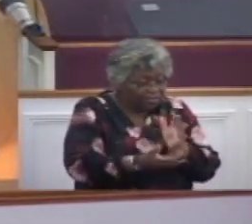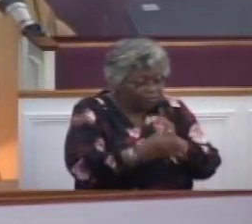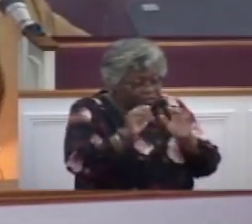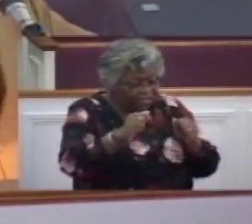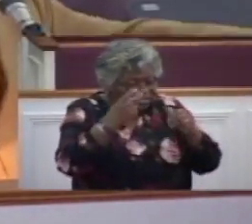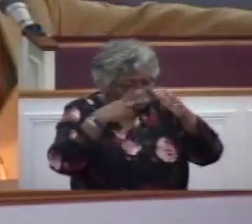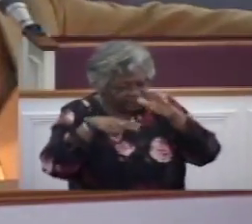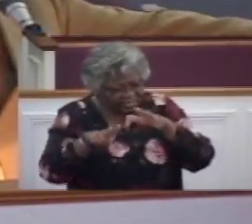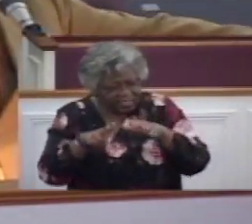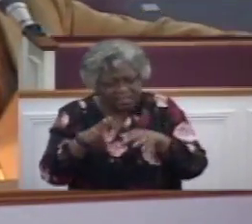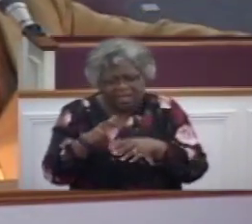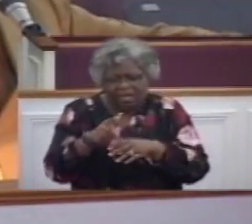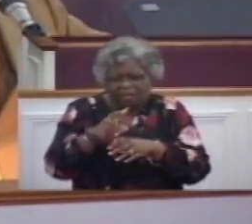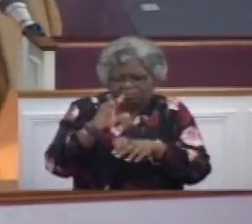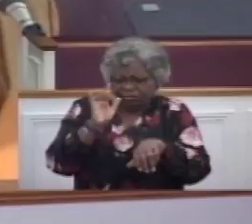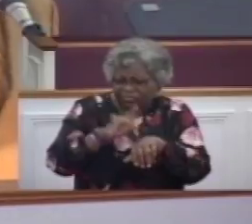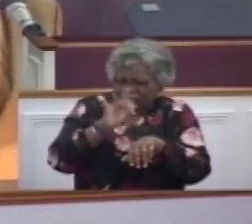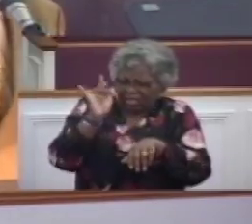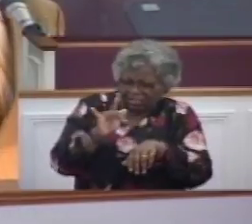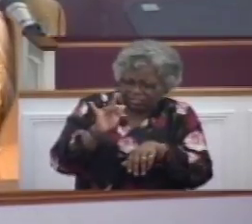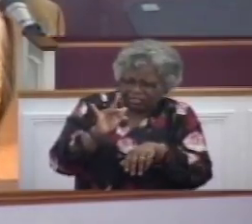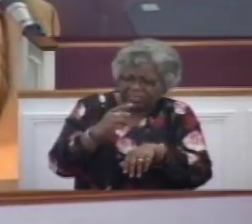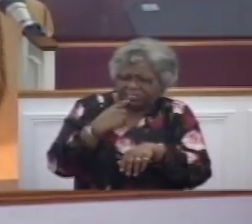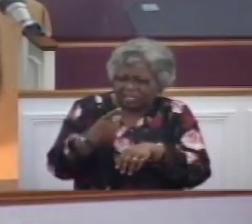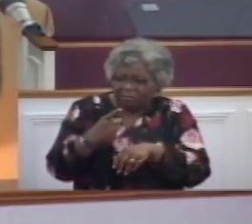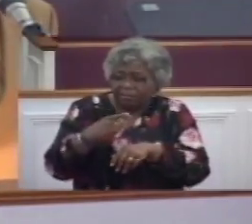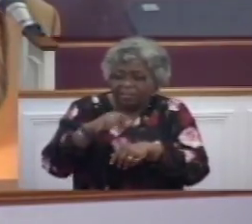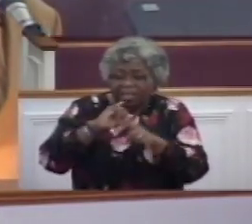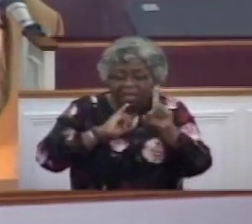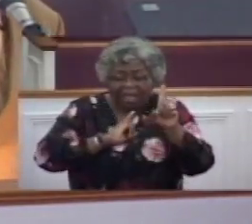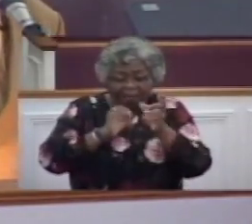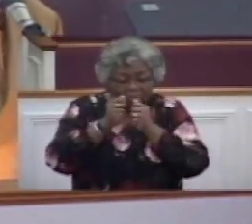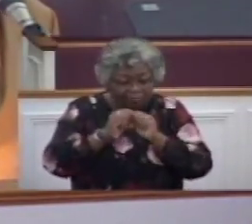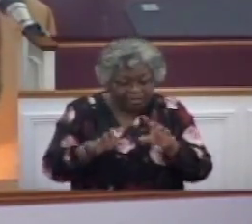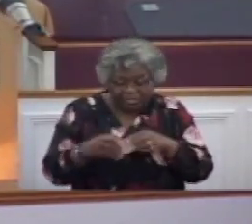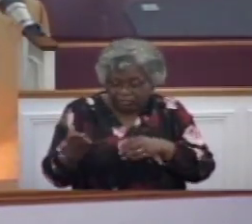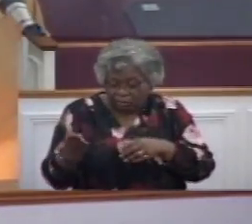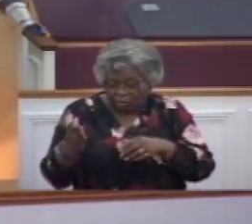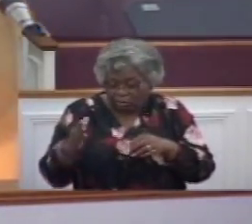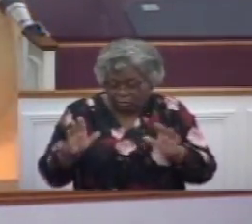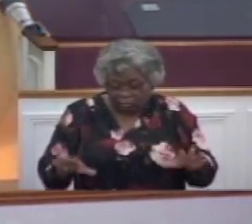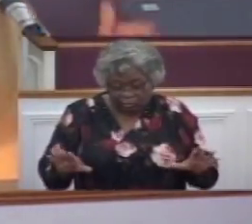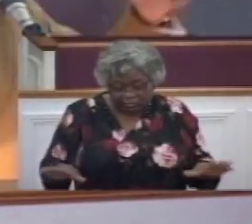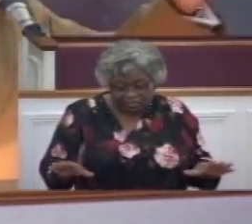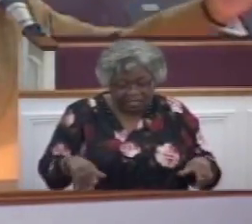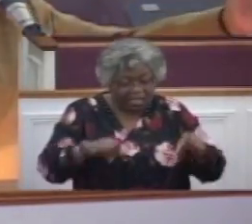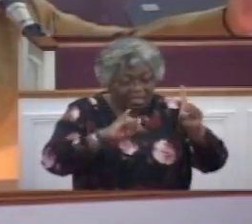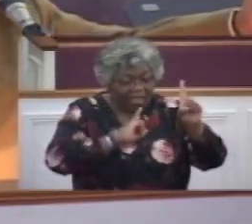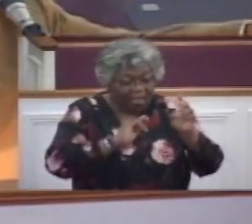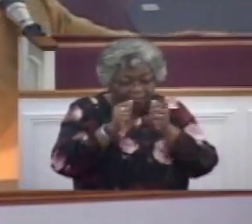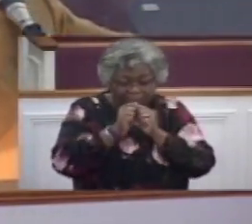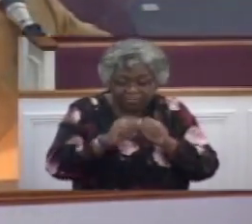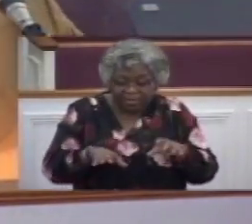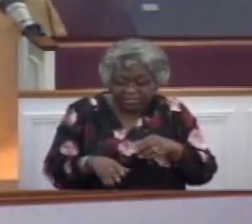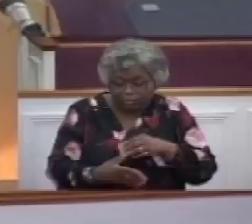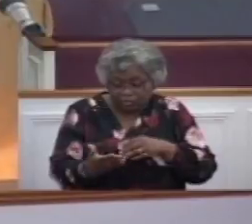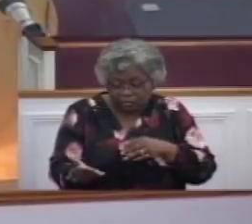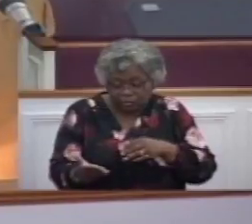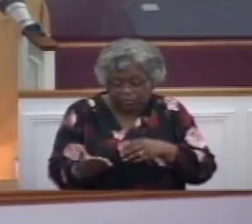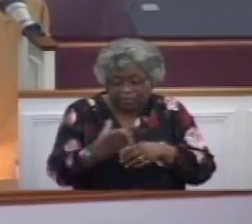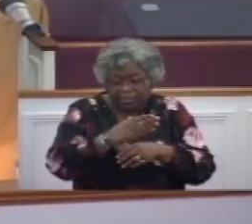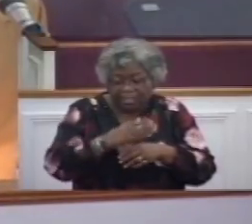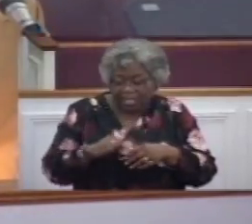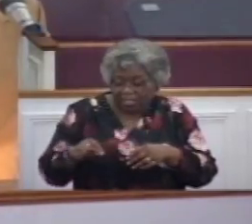see. Things that you can touch. He tells him, I'm going to bless your seed. I'm going to bless you.